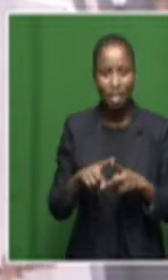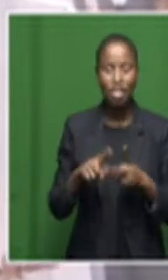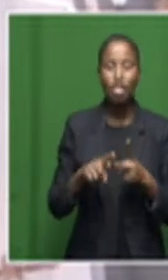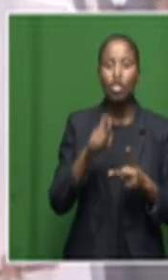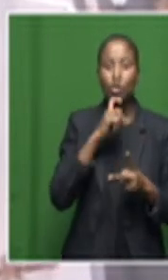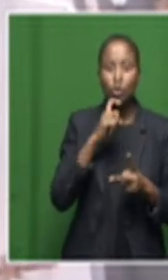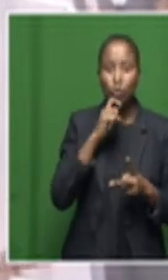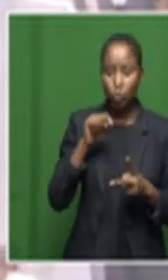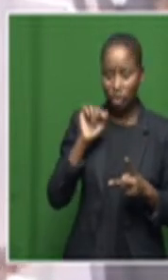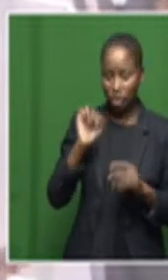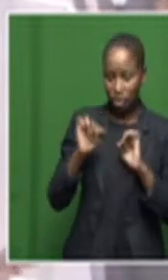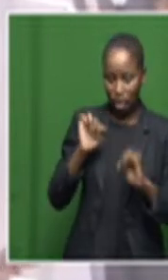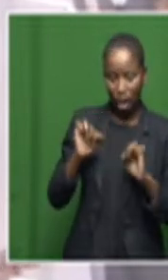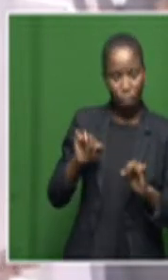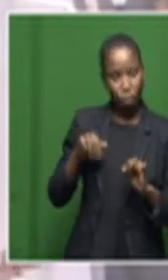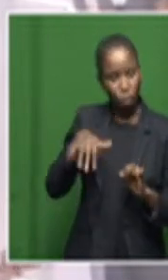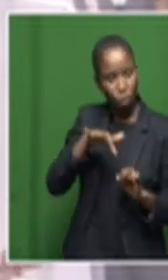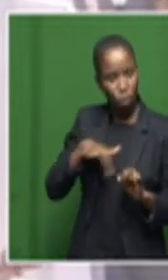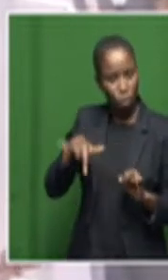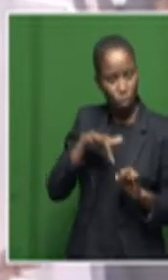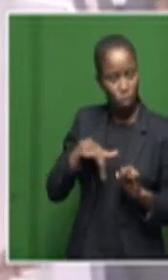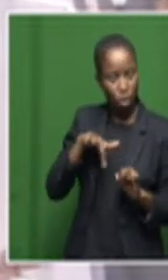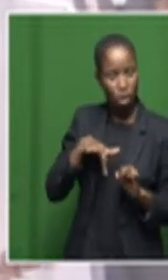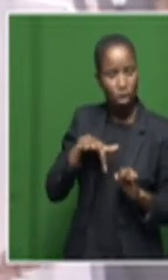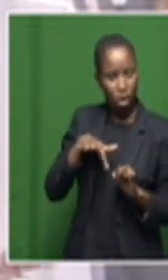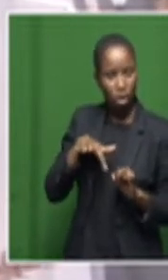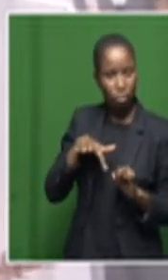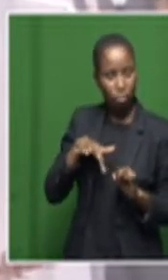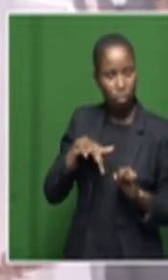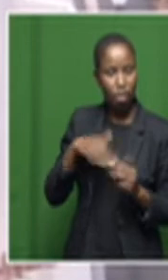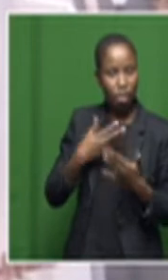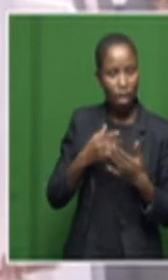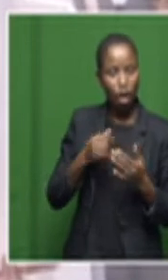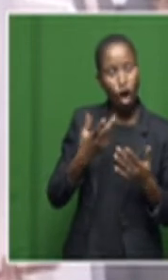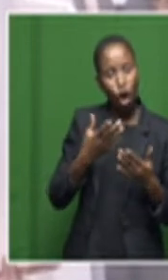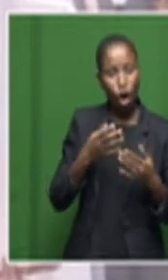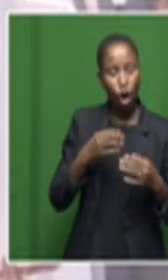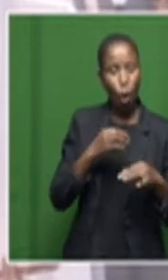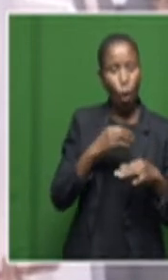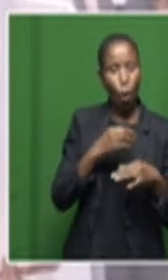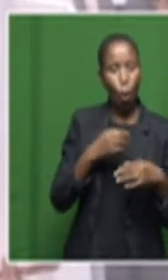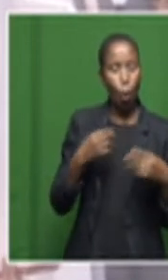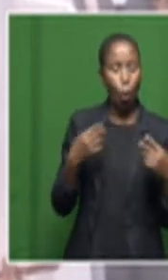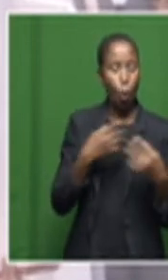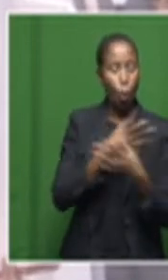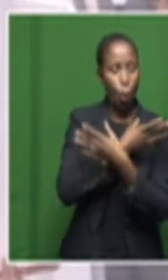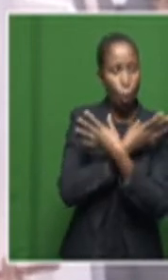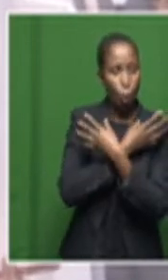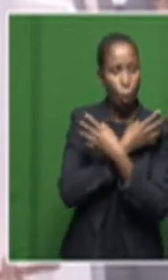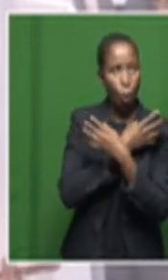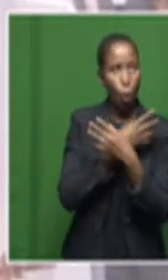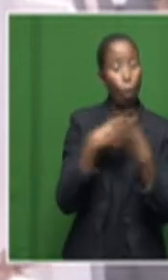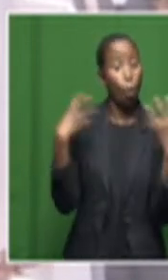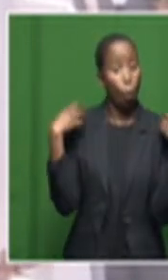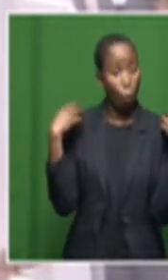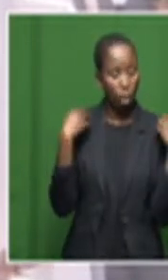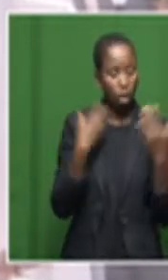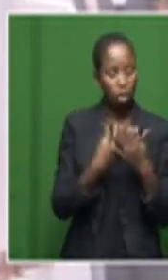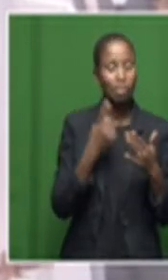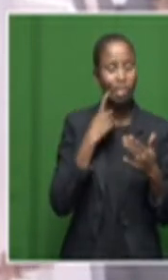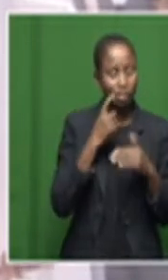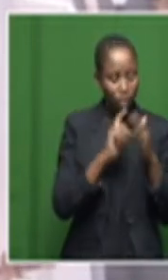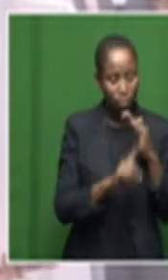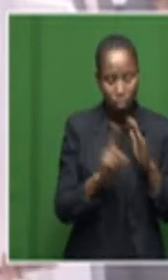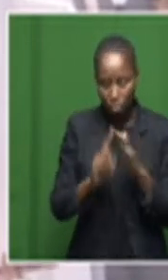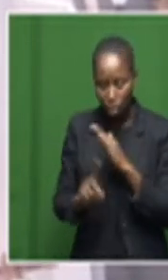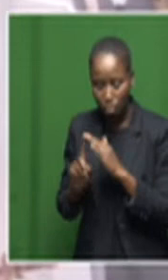halls as sites. So each week there is a schedule which is done because